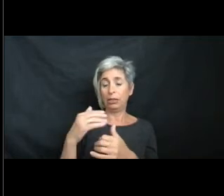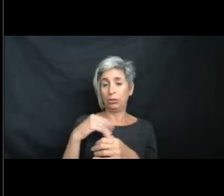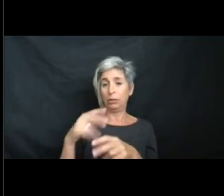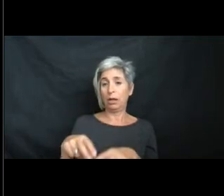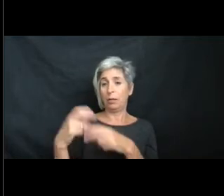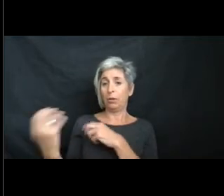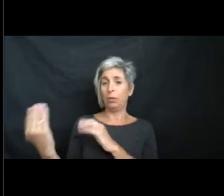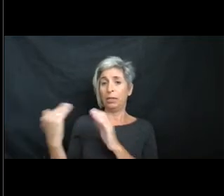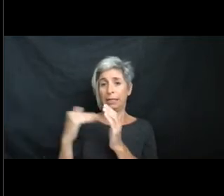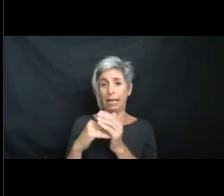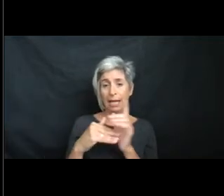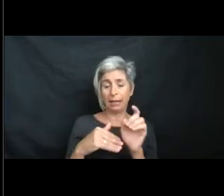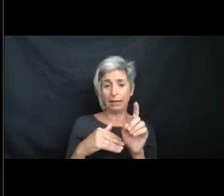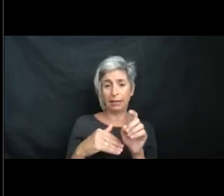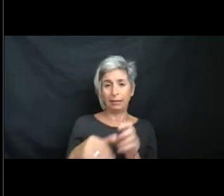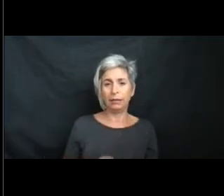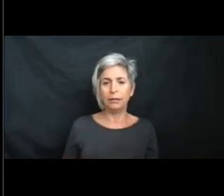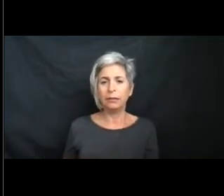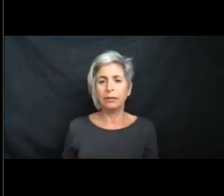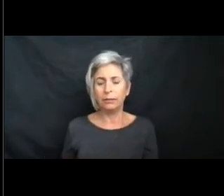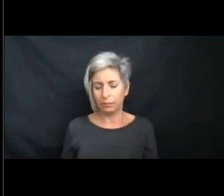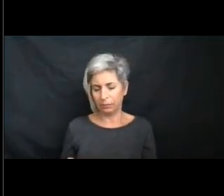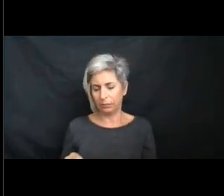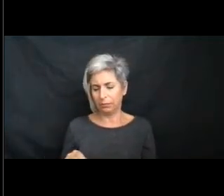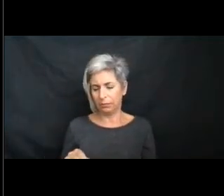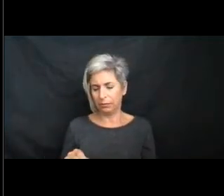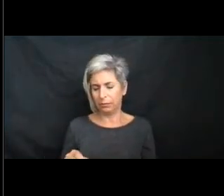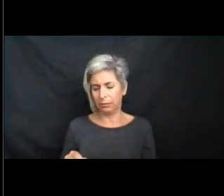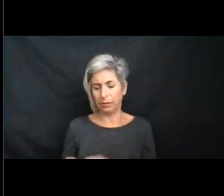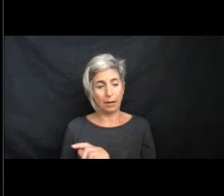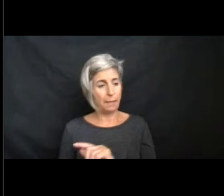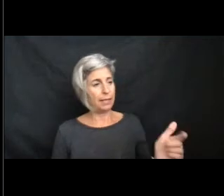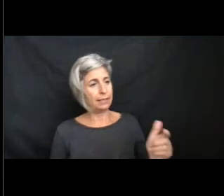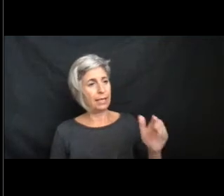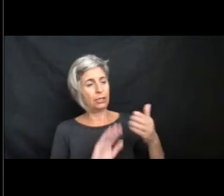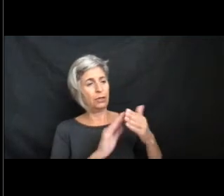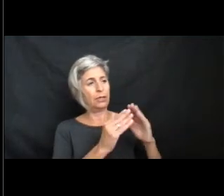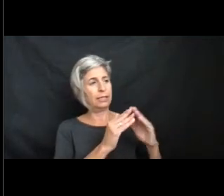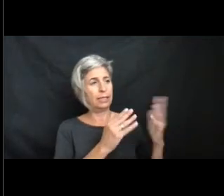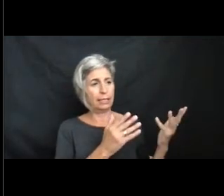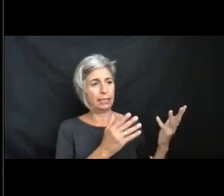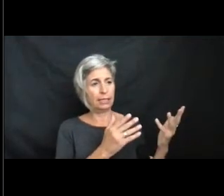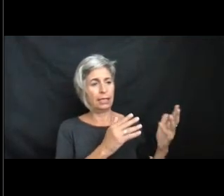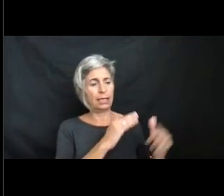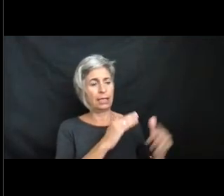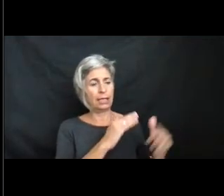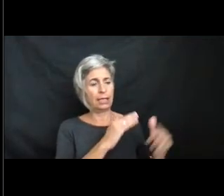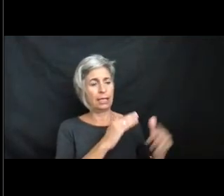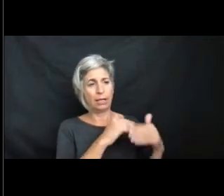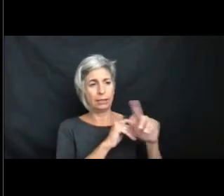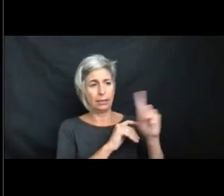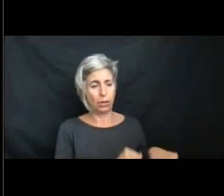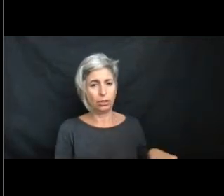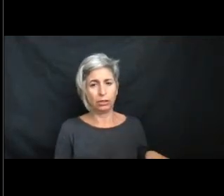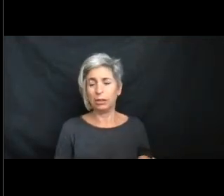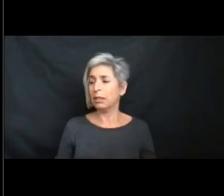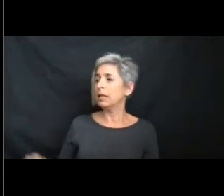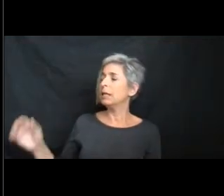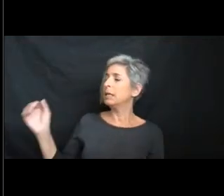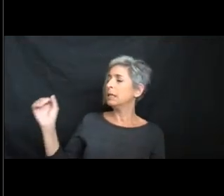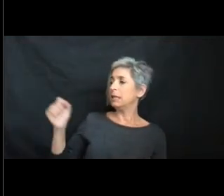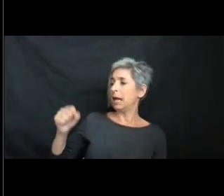uploaded? I'm going to pass that on to the city again. It sounds like a process question. It is, yes.